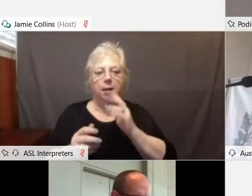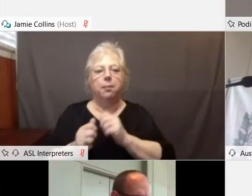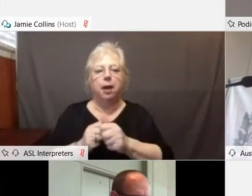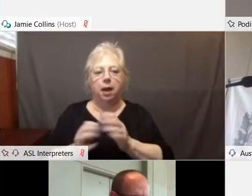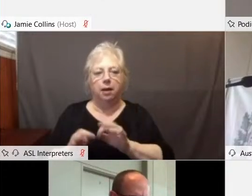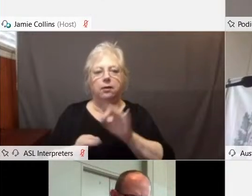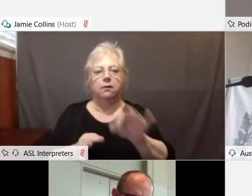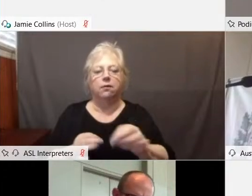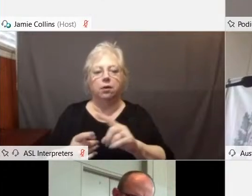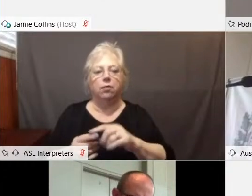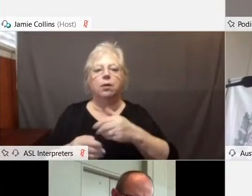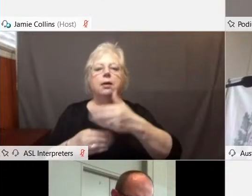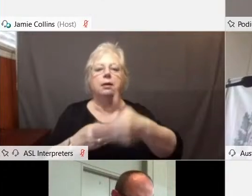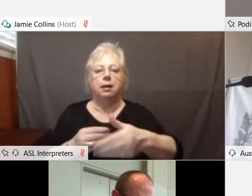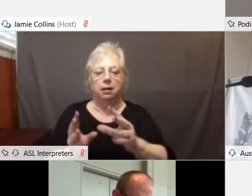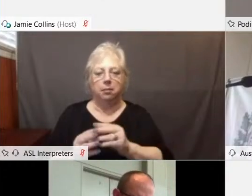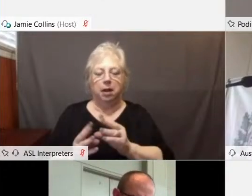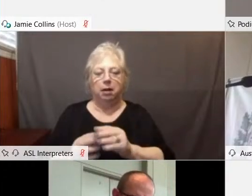meeting.